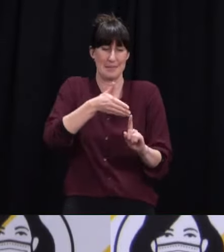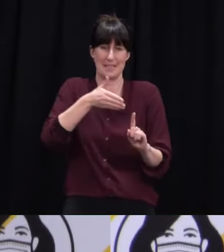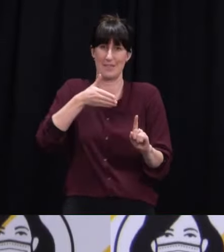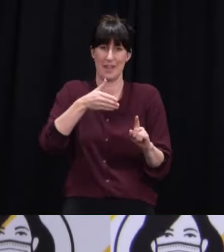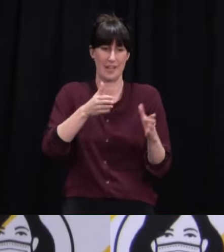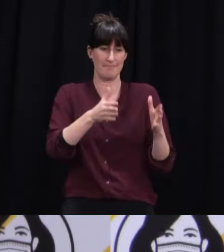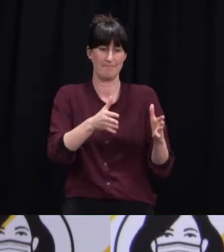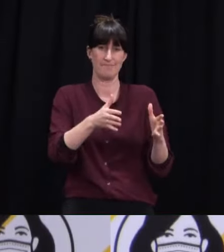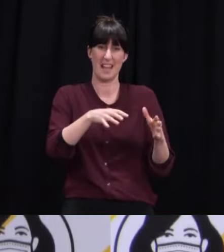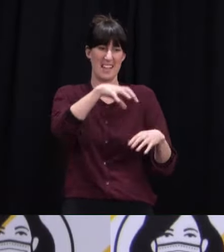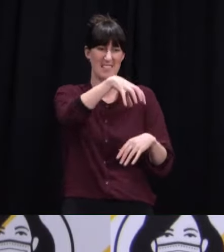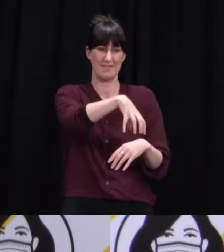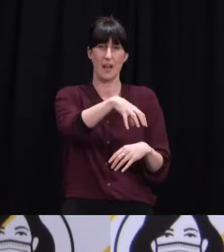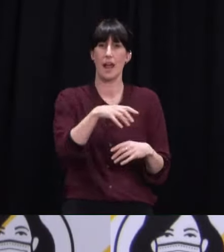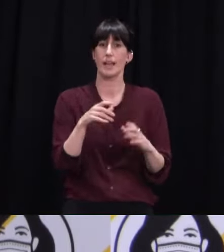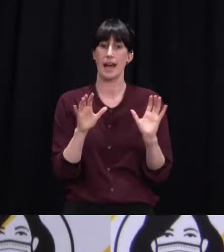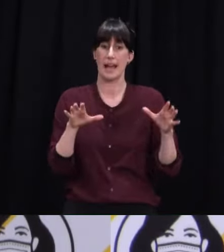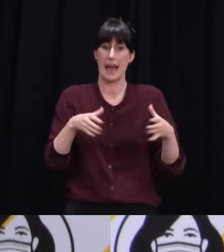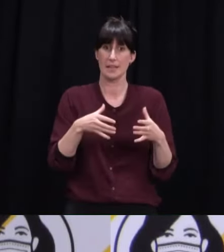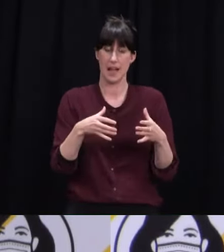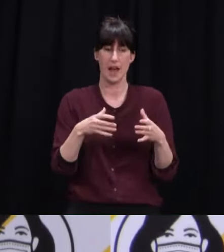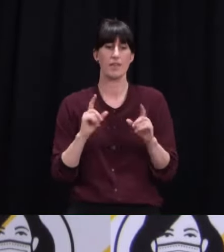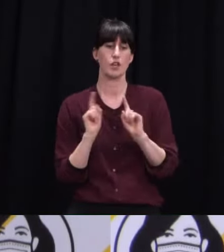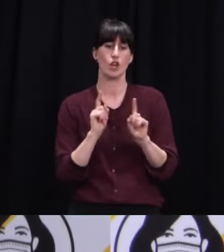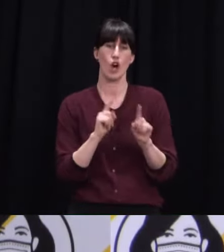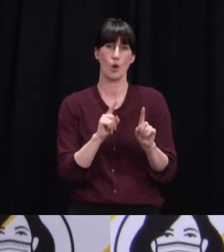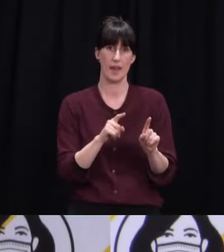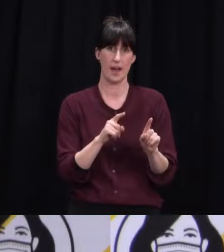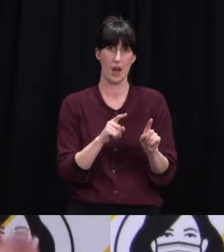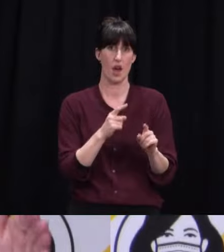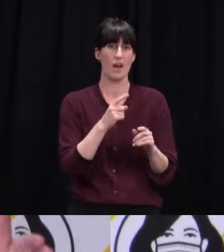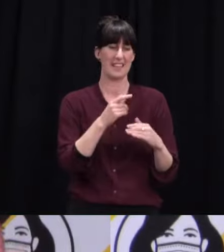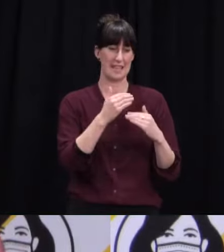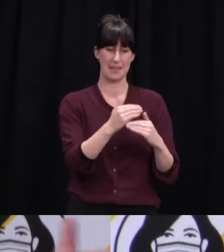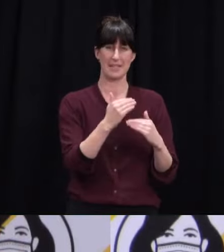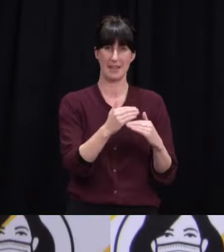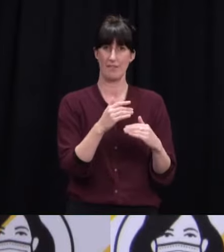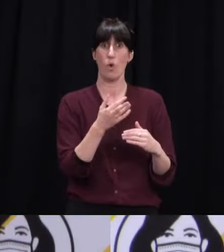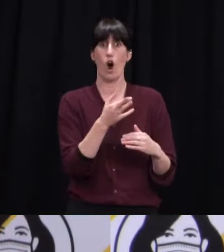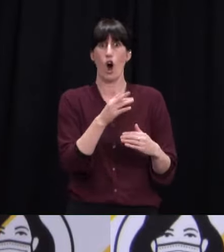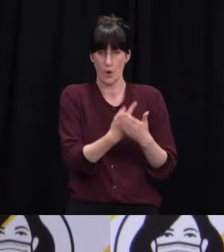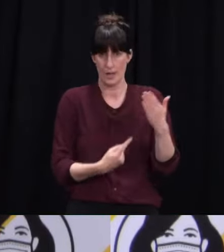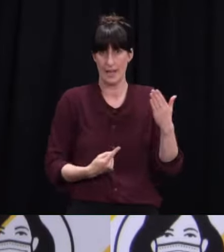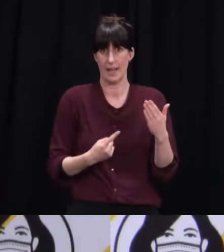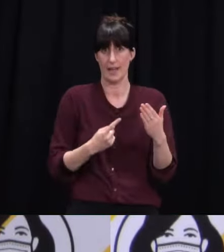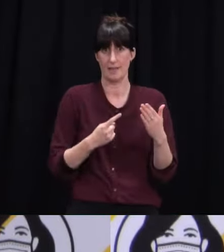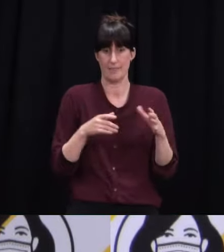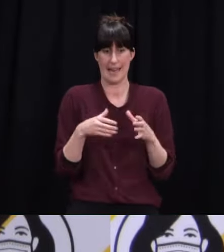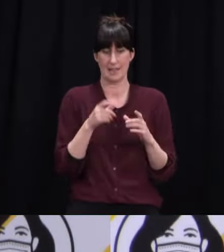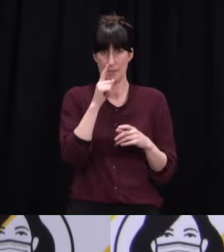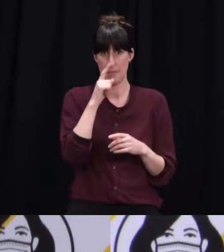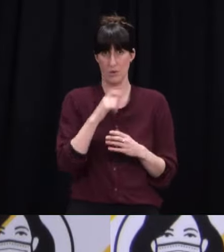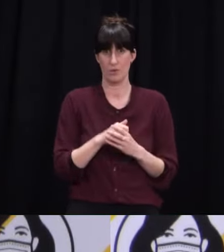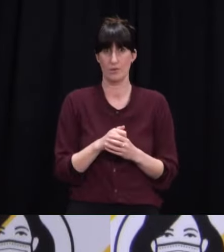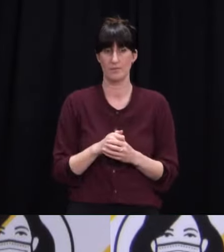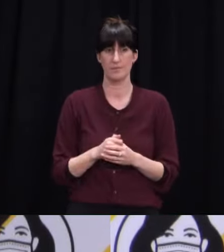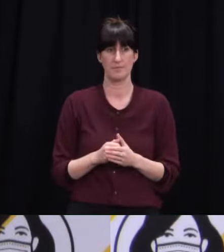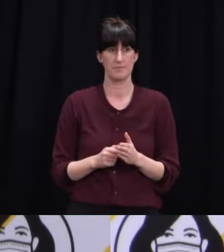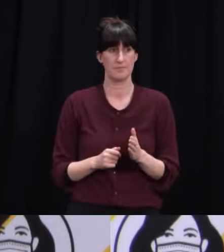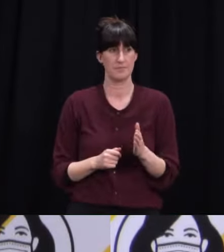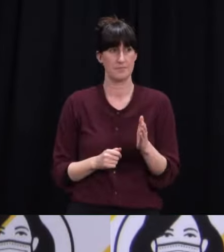of existing clusters or associated with existing clusters. Mark and then Amelia, and I'll keep working my way to the left. Dr. Bloomfield, you mentioned